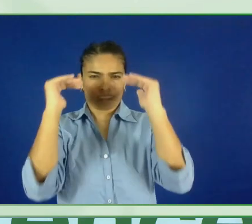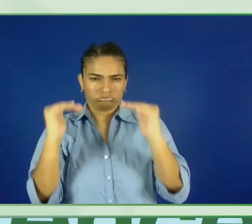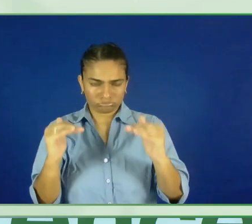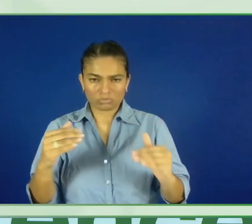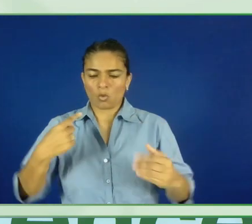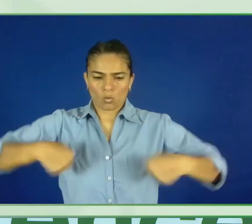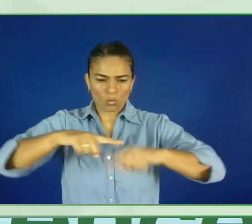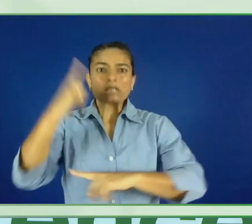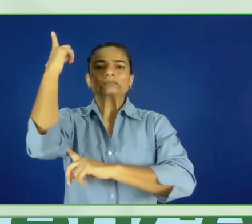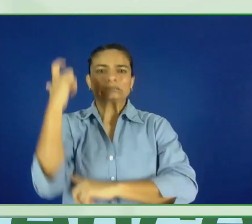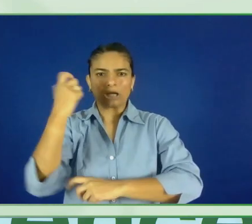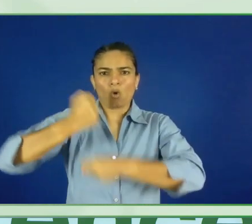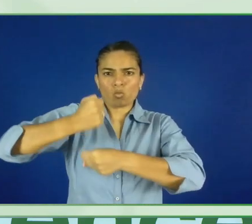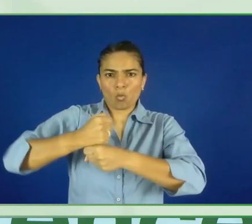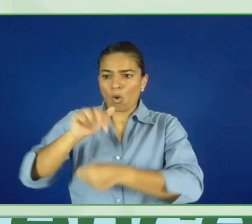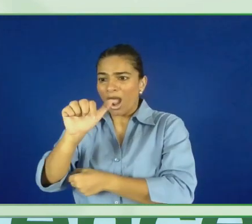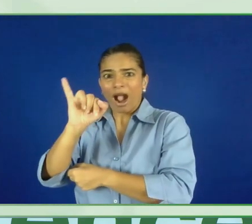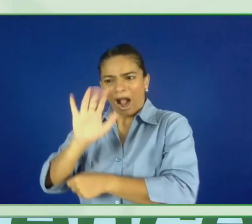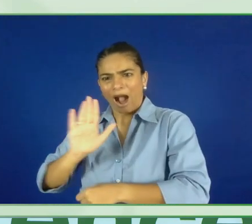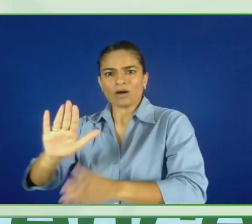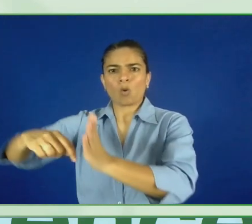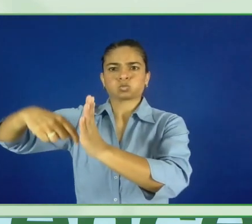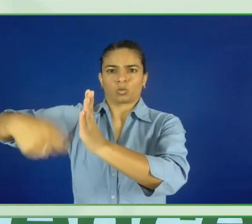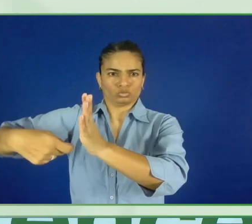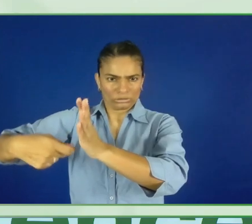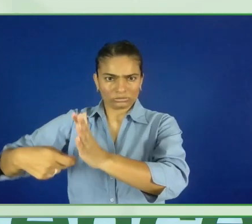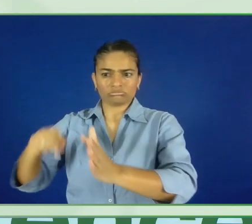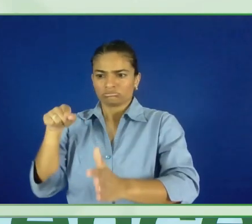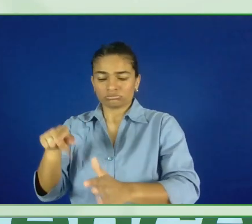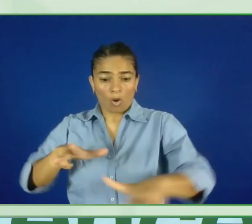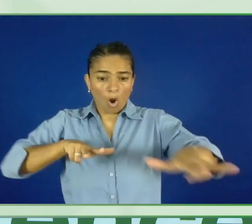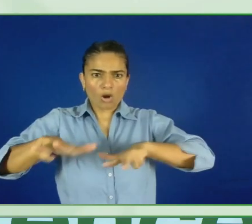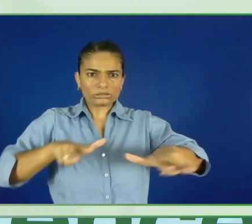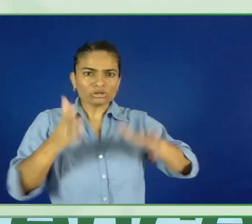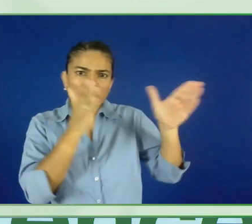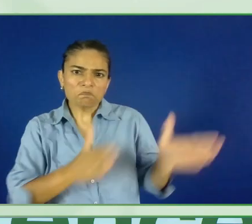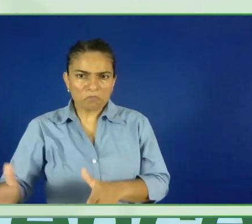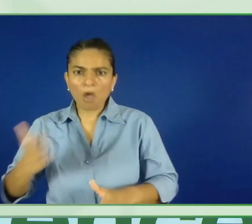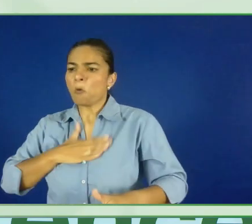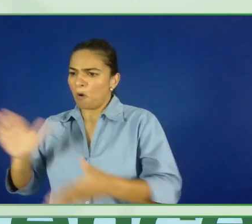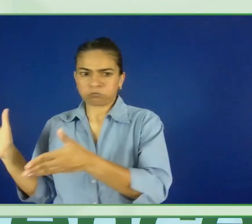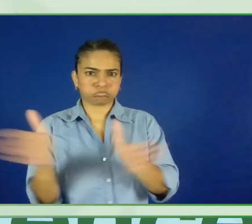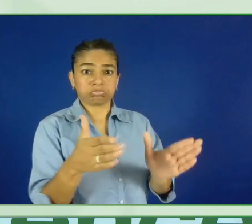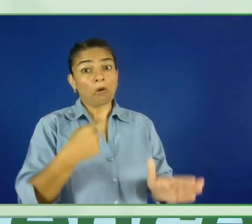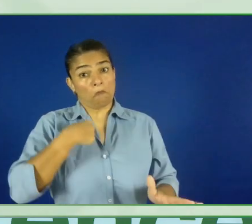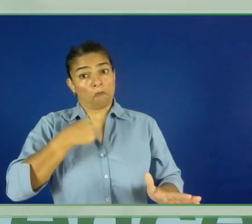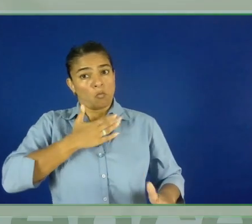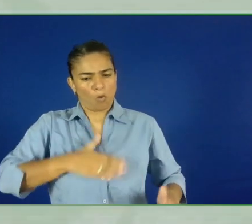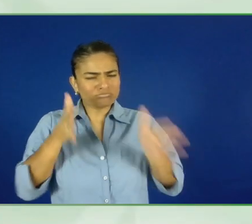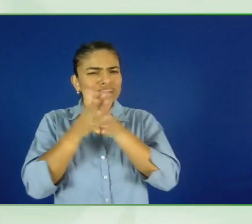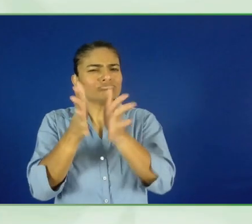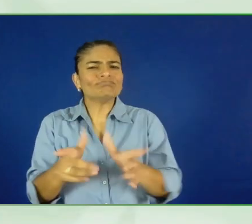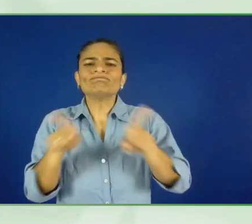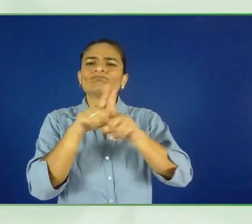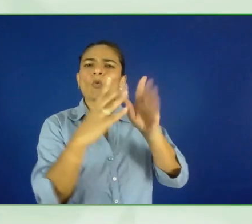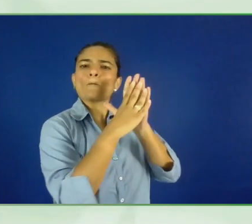your organization. Here with me to discuss these models are sitting right next to me is Ioana